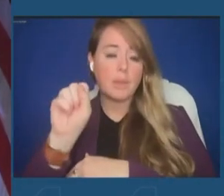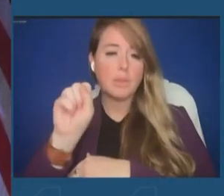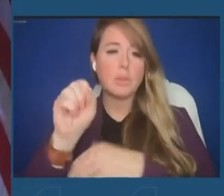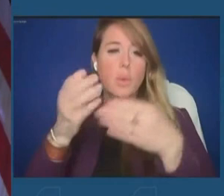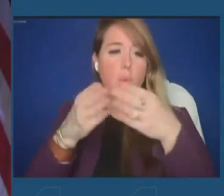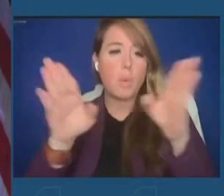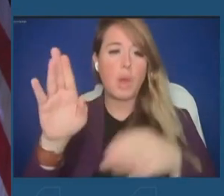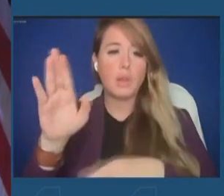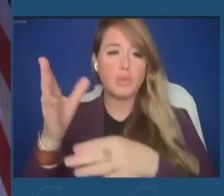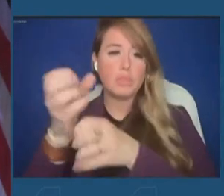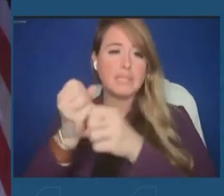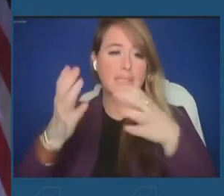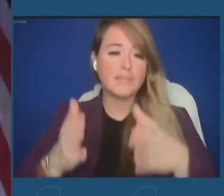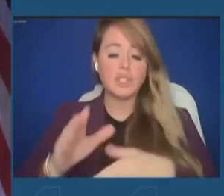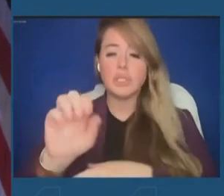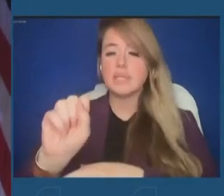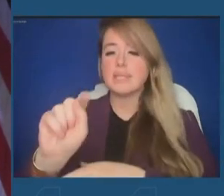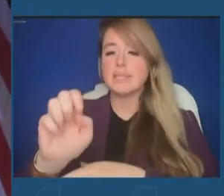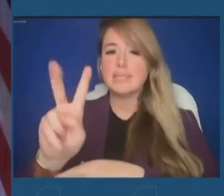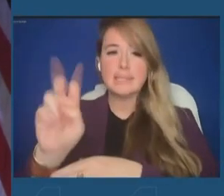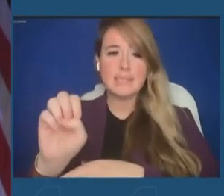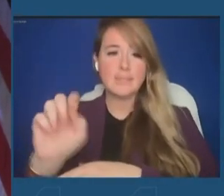Tasker,